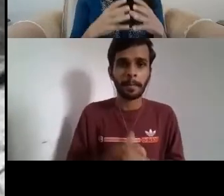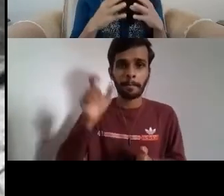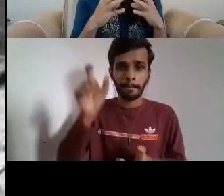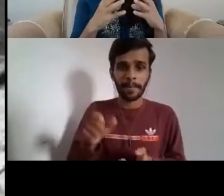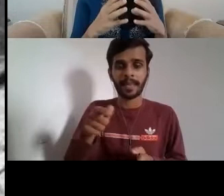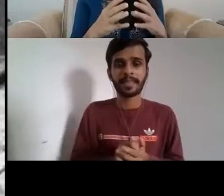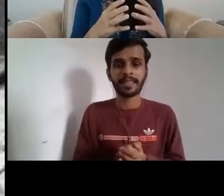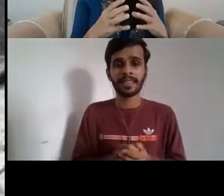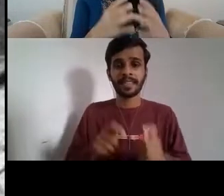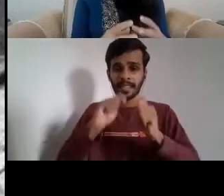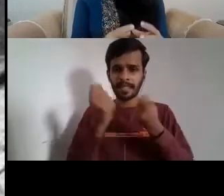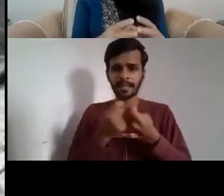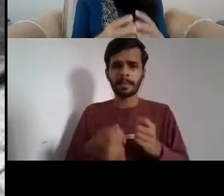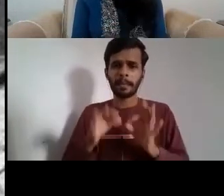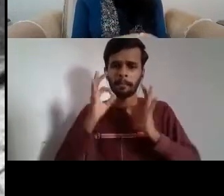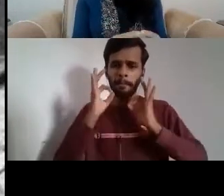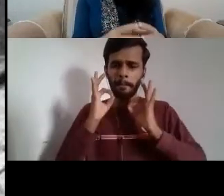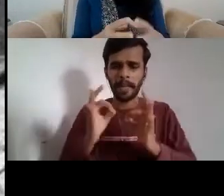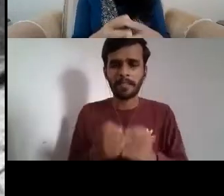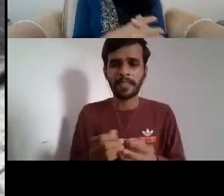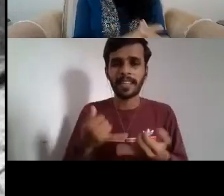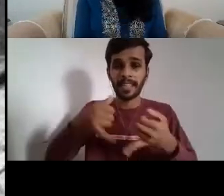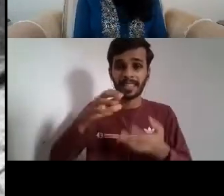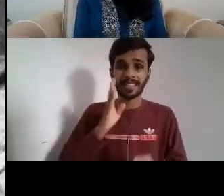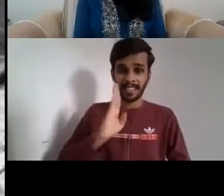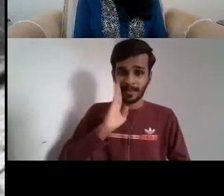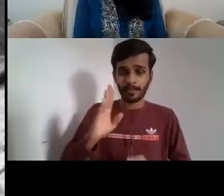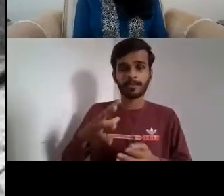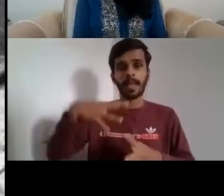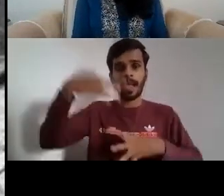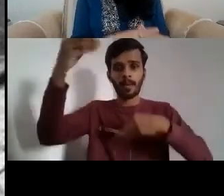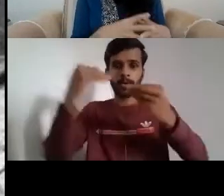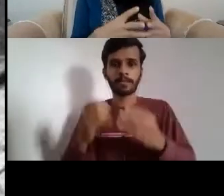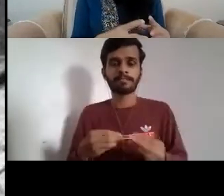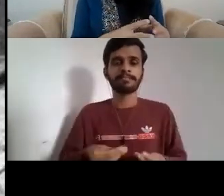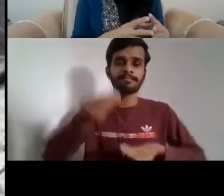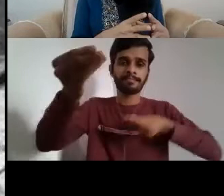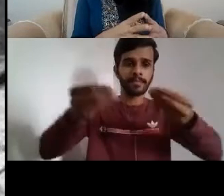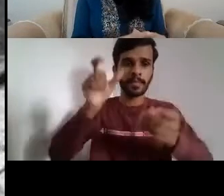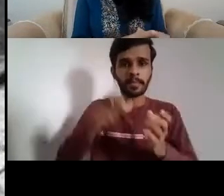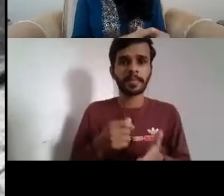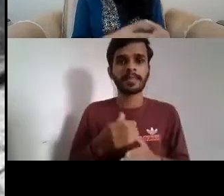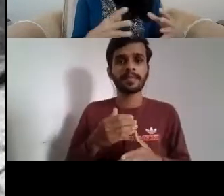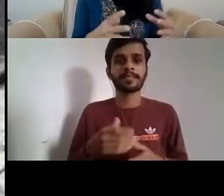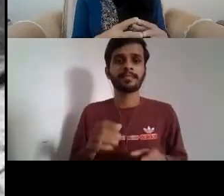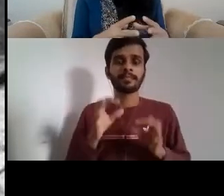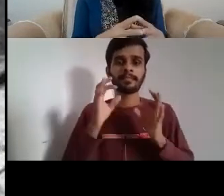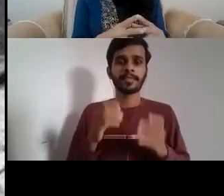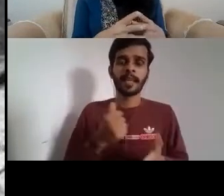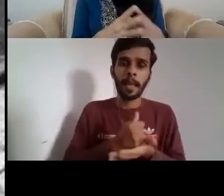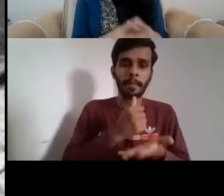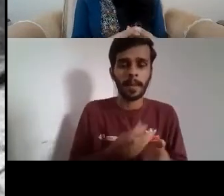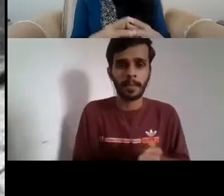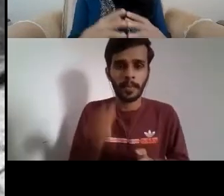in introducing Indian music to the West. His partnership with Ravi Shankar reinforced that